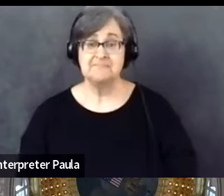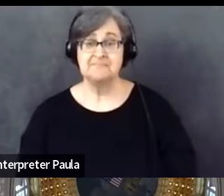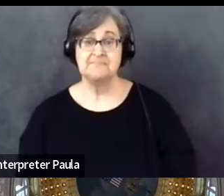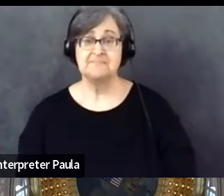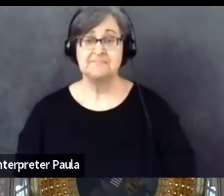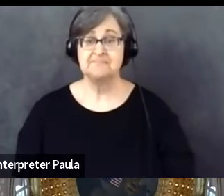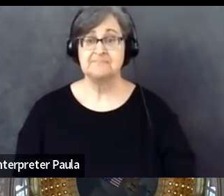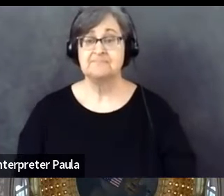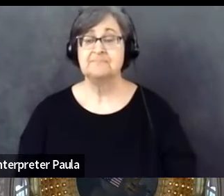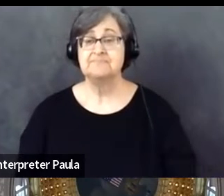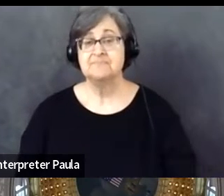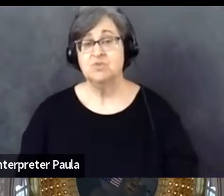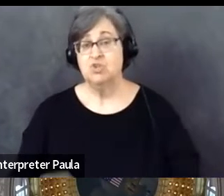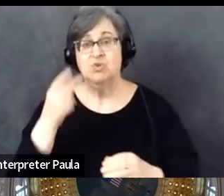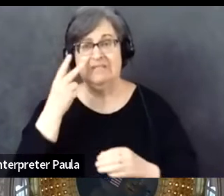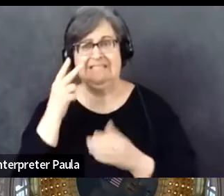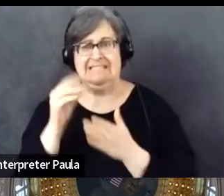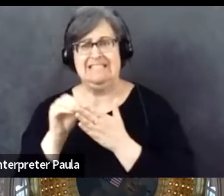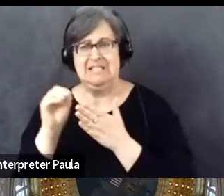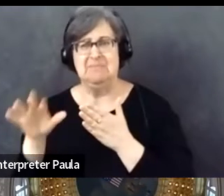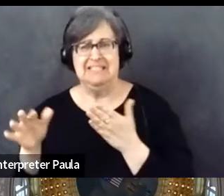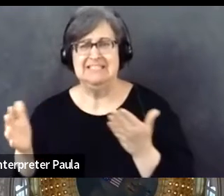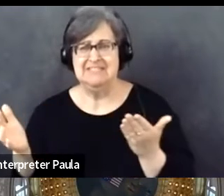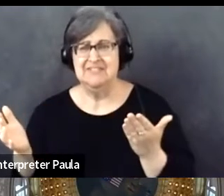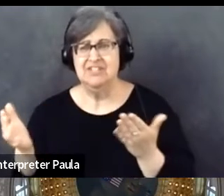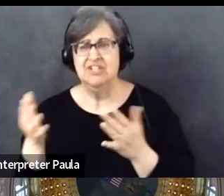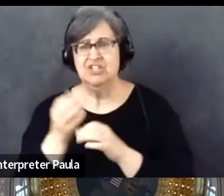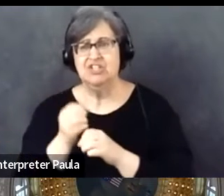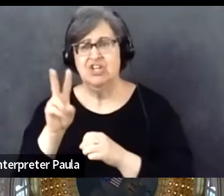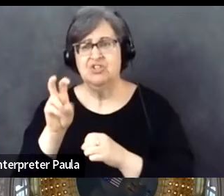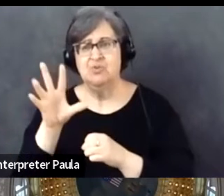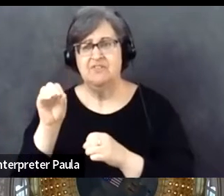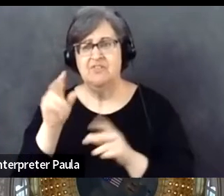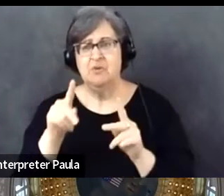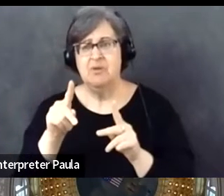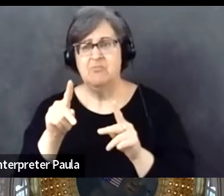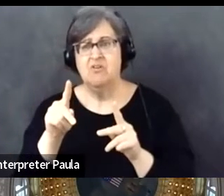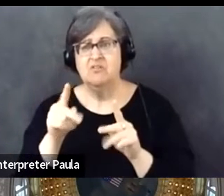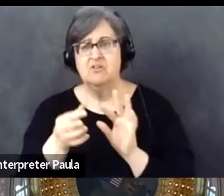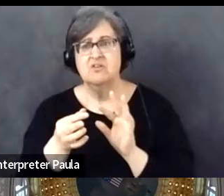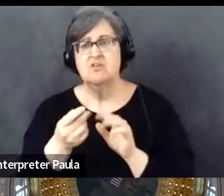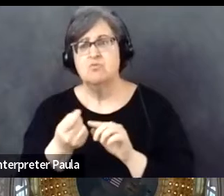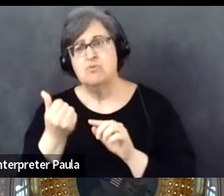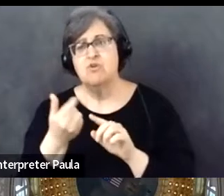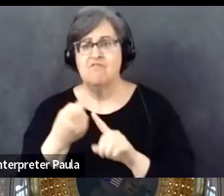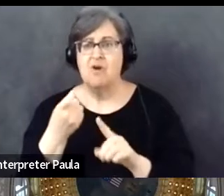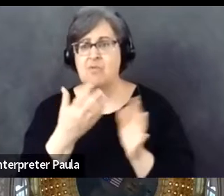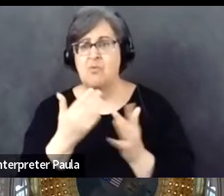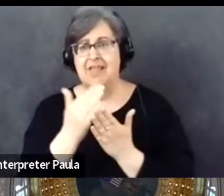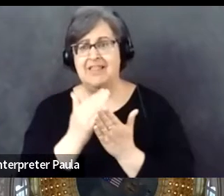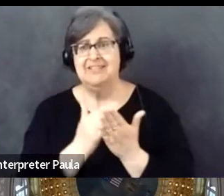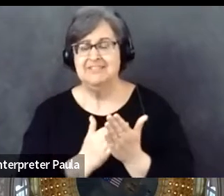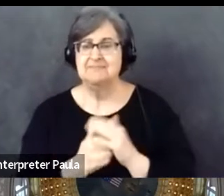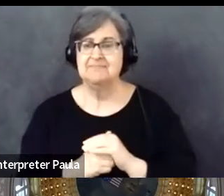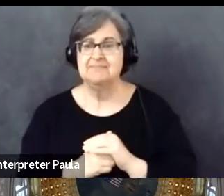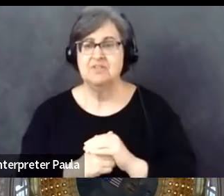So you can see how expensive it is to get 250 people off the waiting list. Yeah, and I